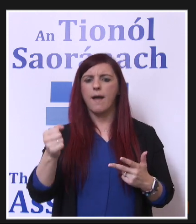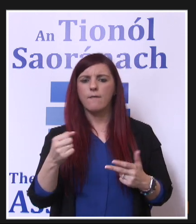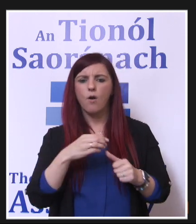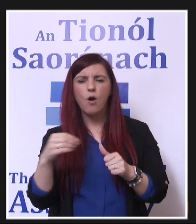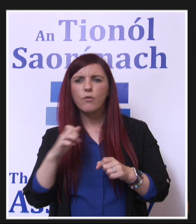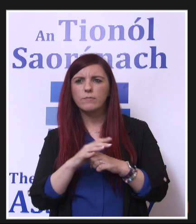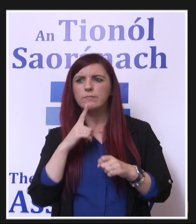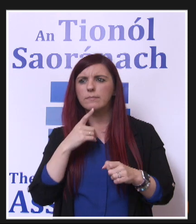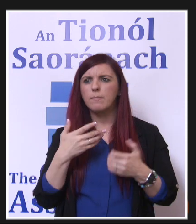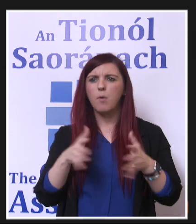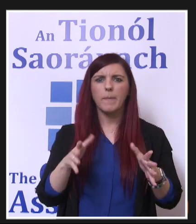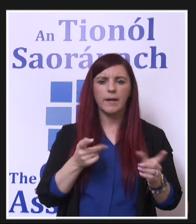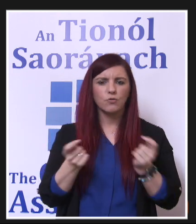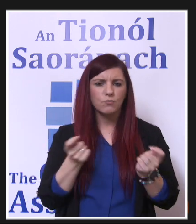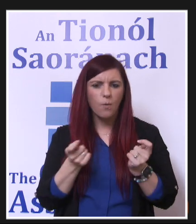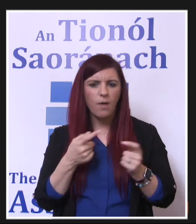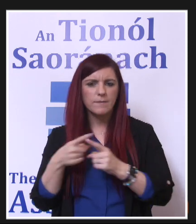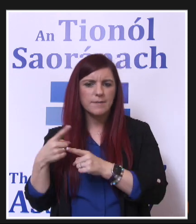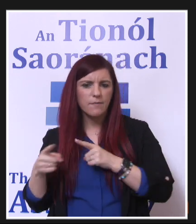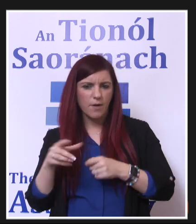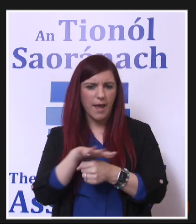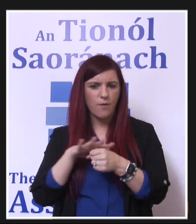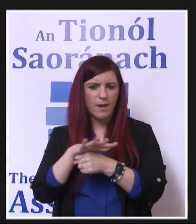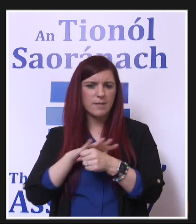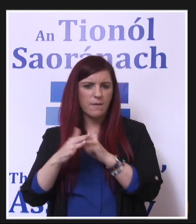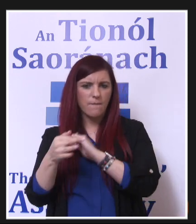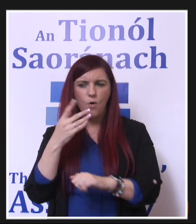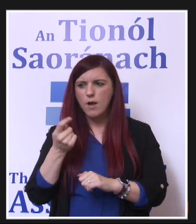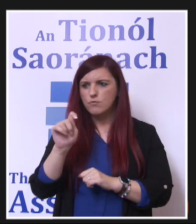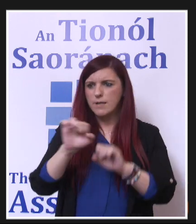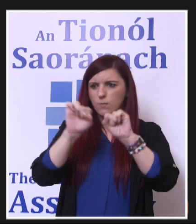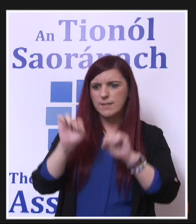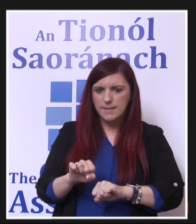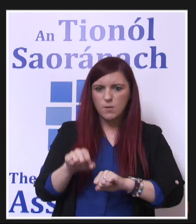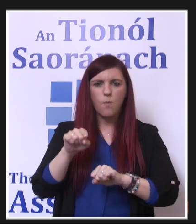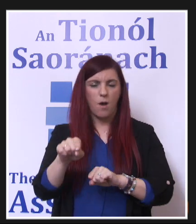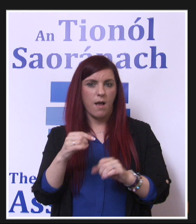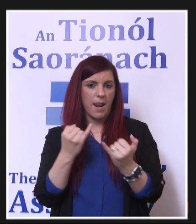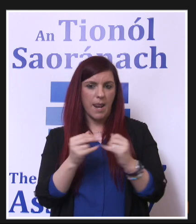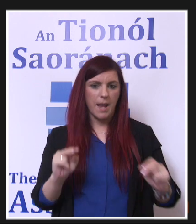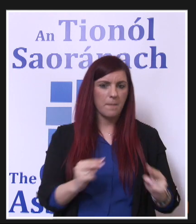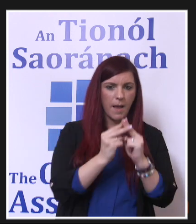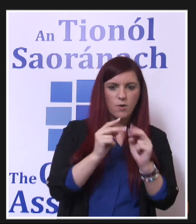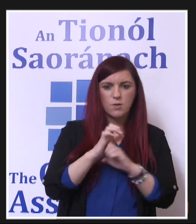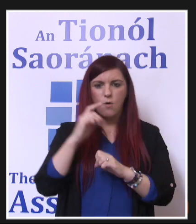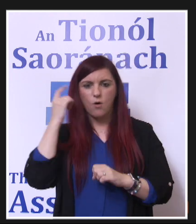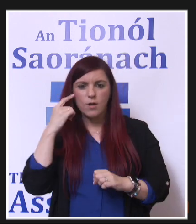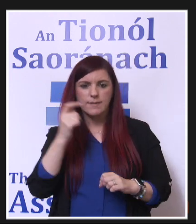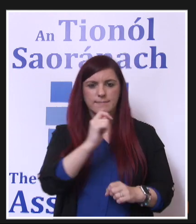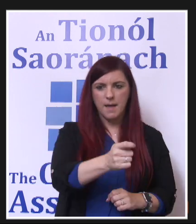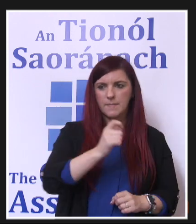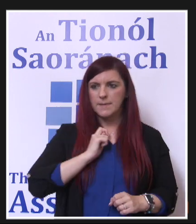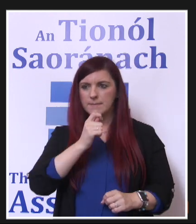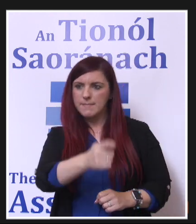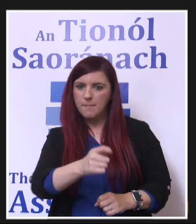public control. So we're building a London-style public transport system where, like Paris, or you'll tap in and tap out and you use any